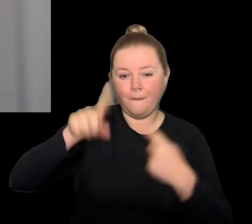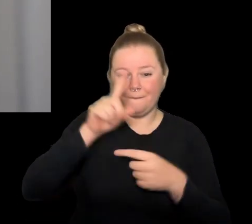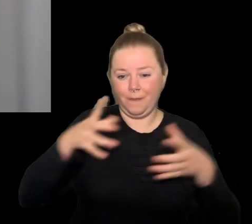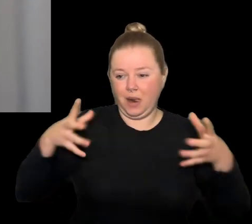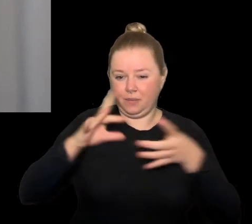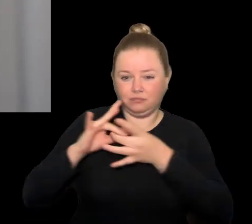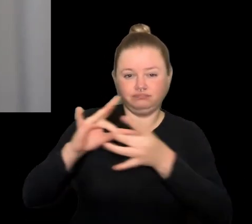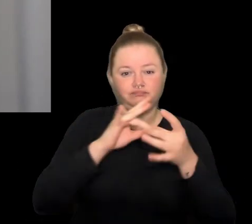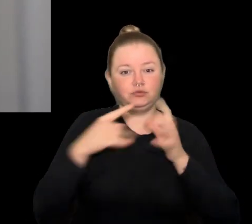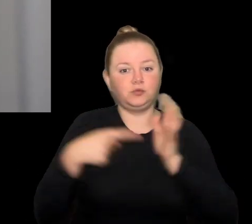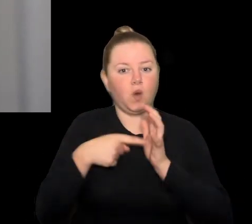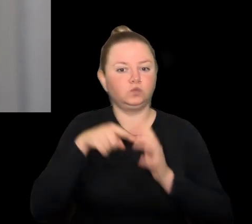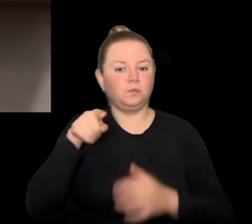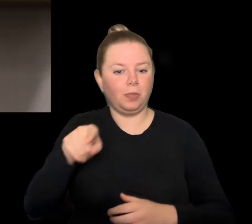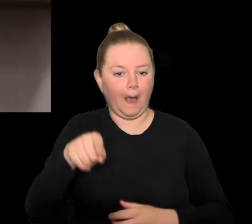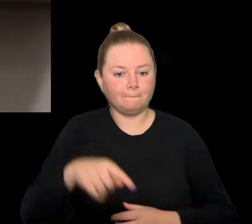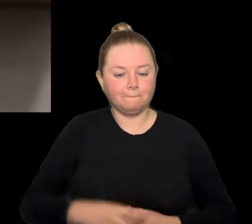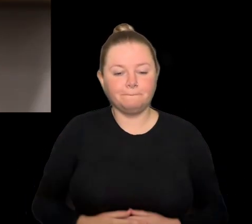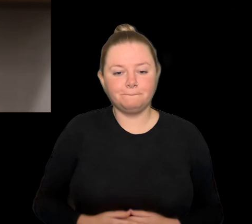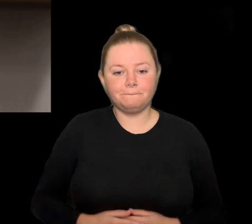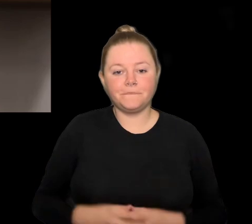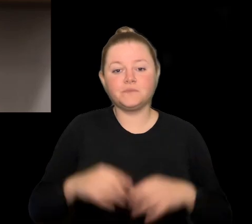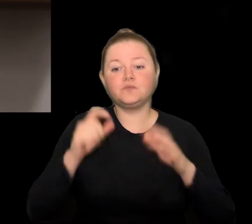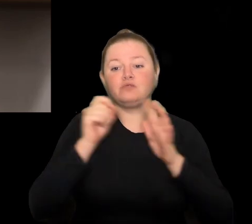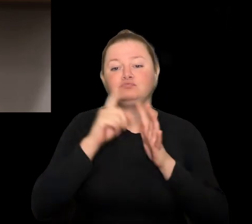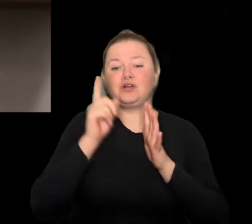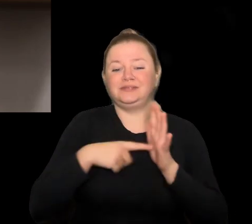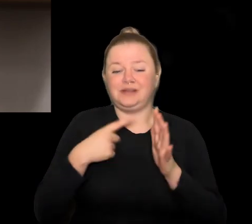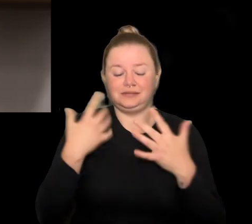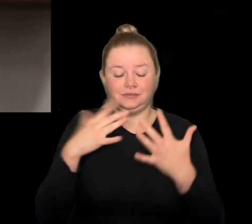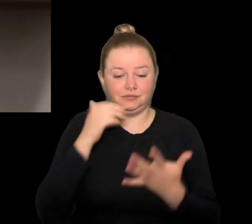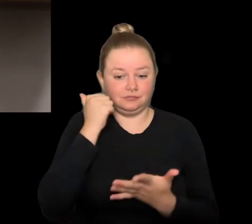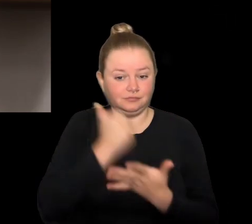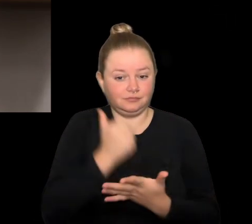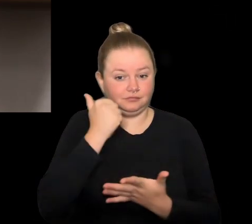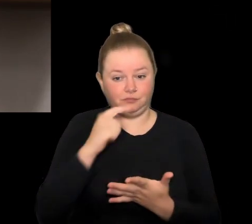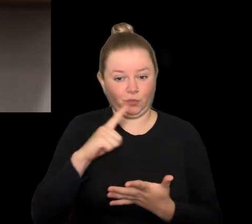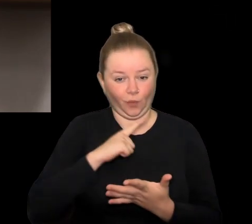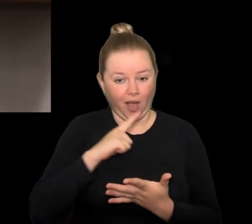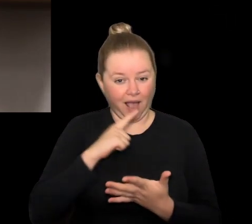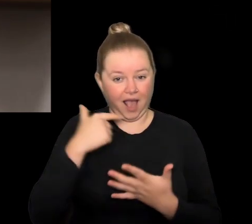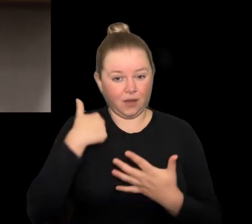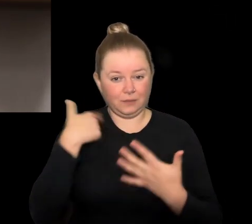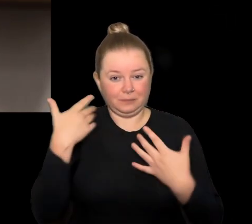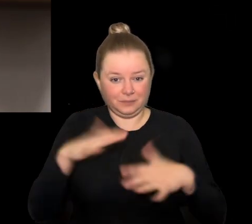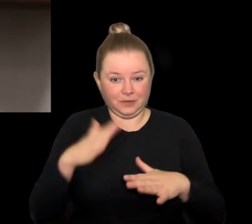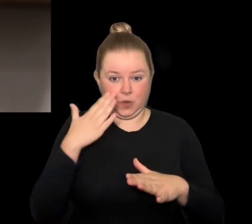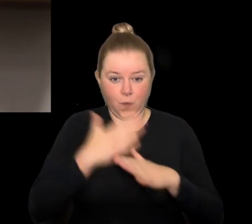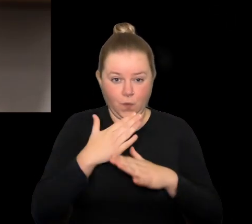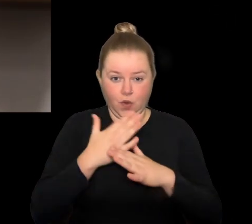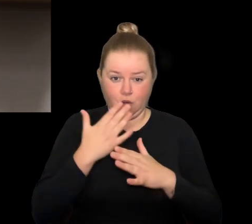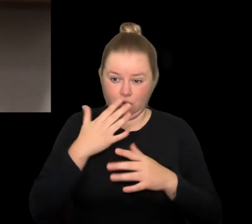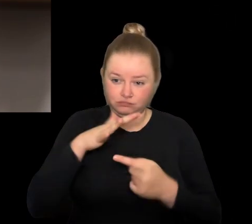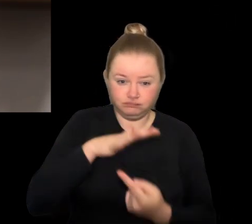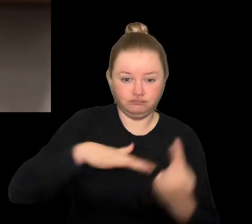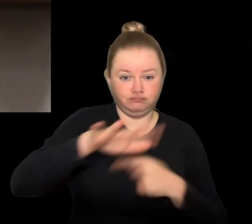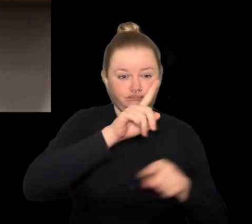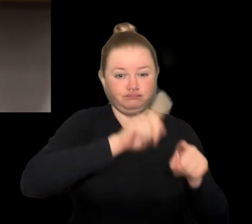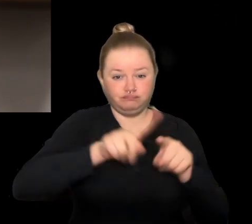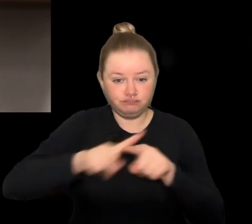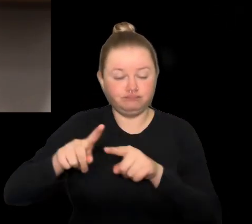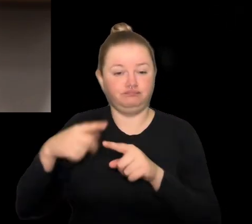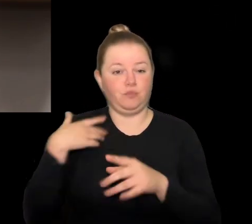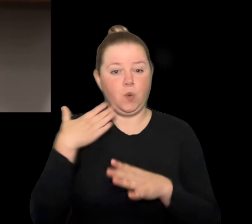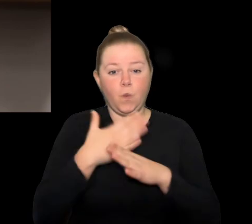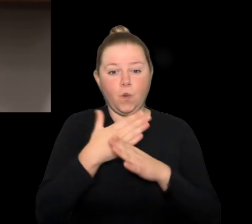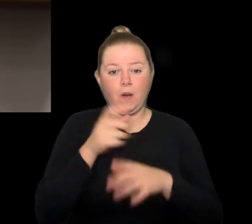the network of people that are really important to them. This project's been really fantastic because we've been able to work right across the board.